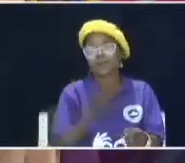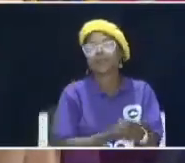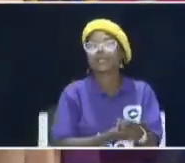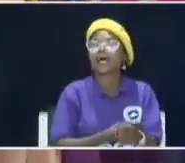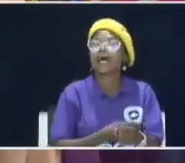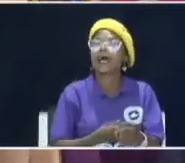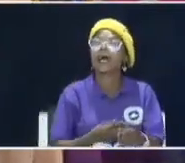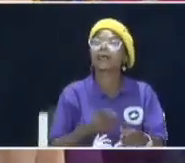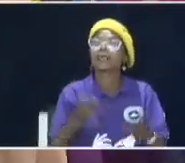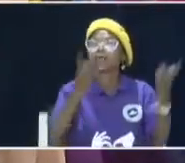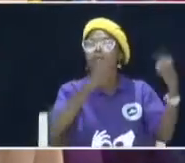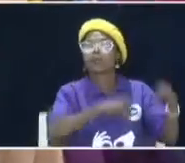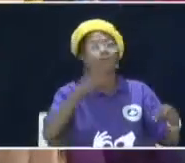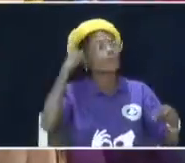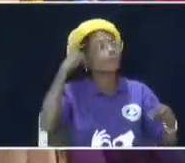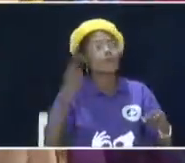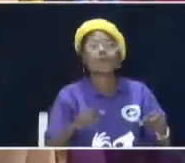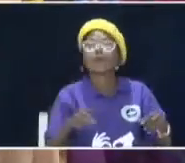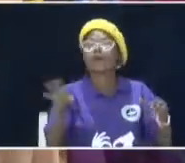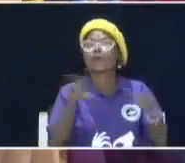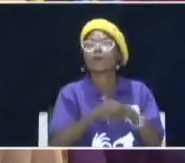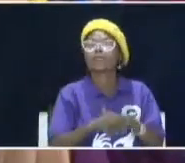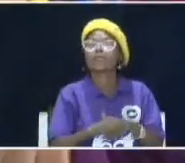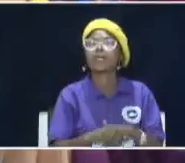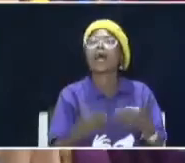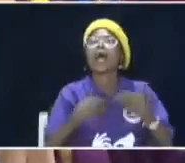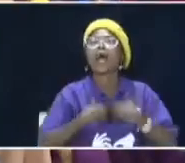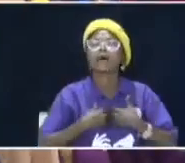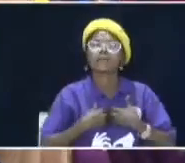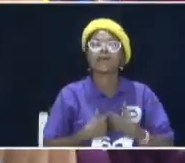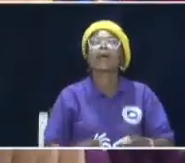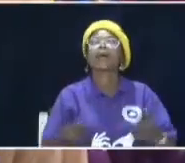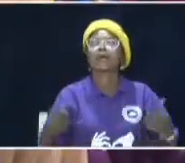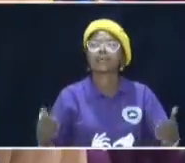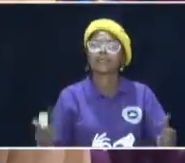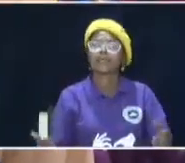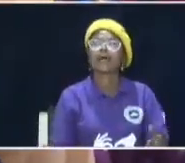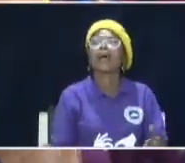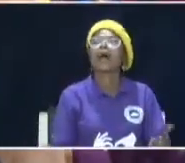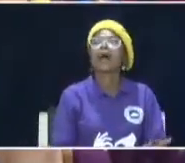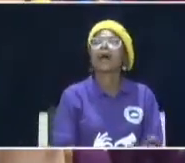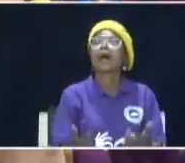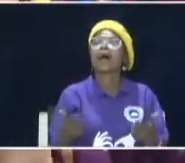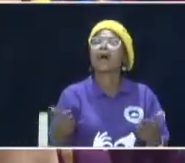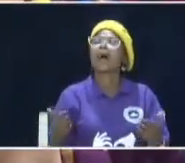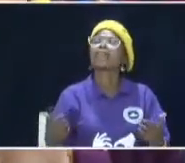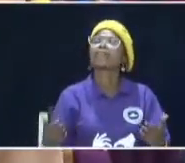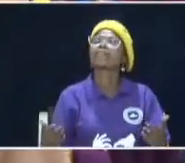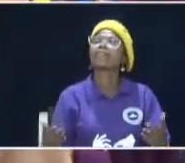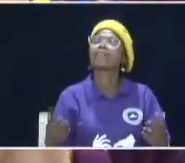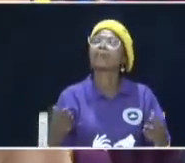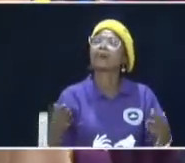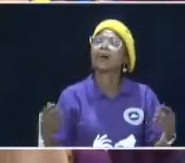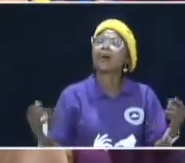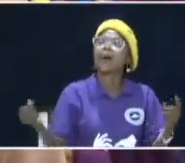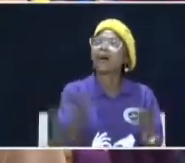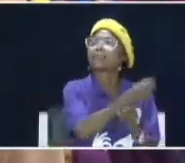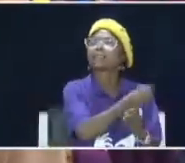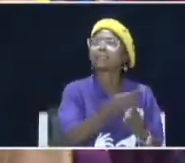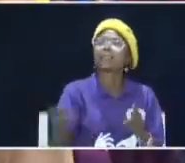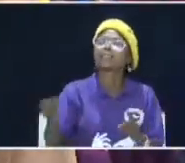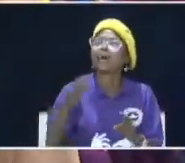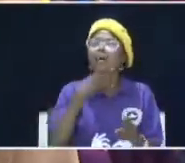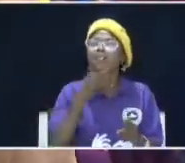An anchor shift my wife got from the camp 20 years ago was sent to him. And the doctors that said he was supposed to do a